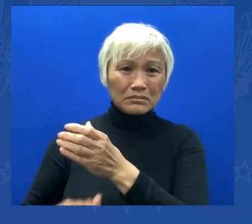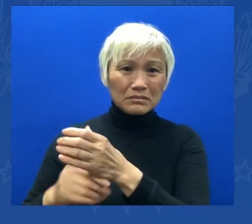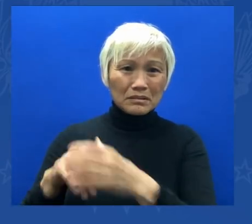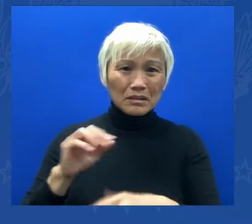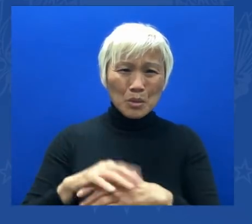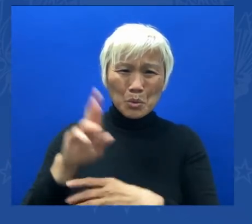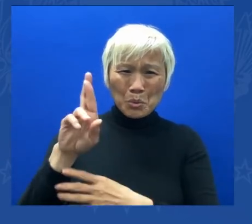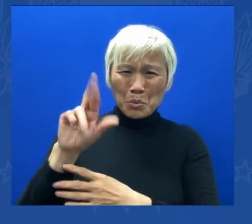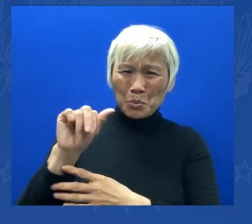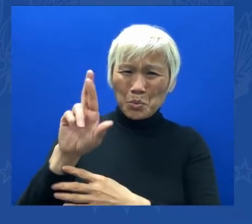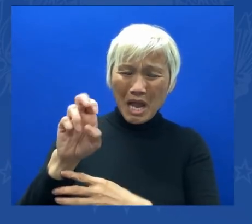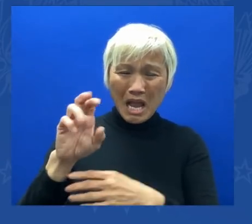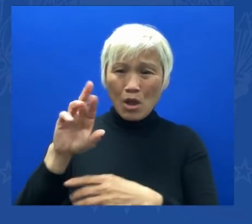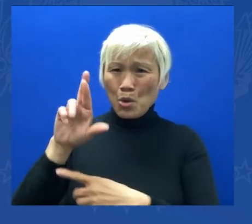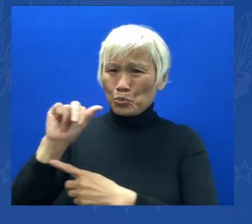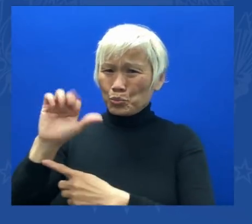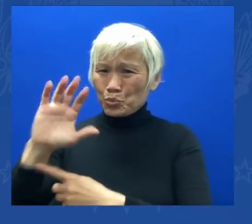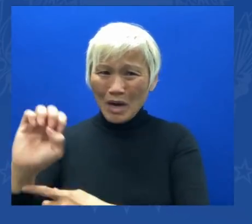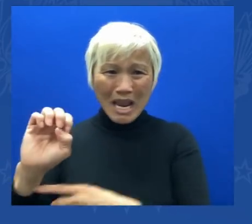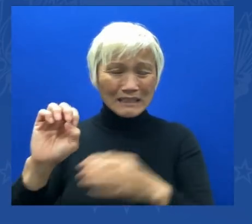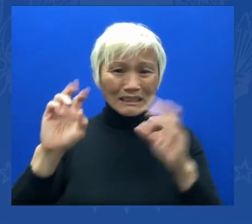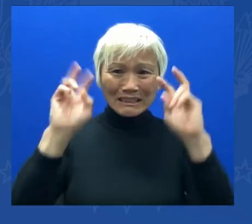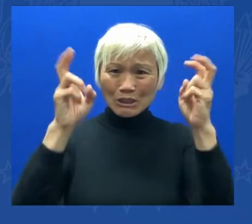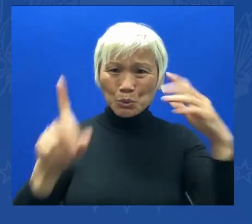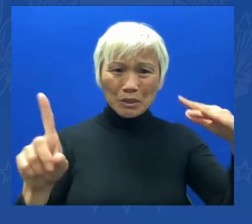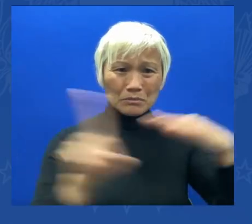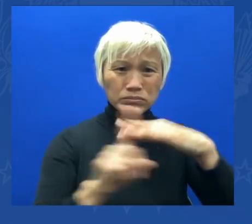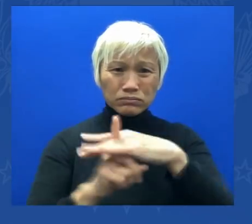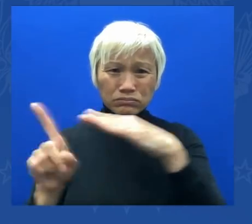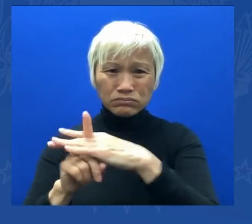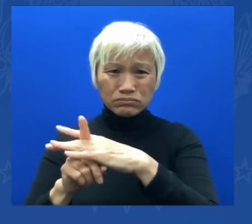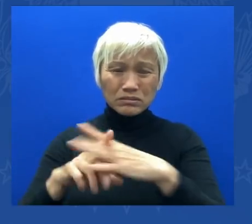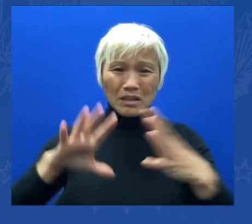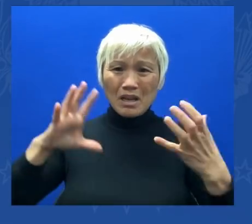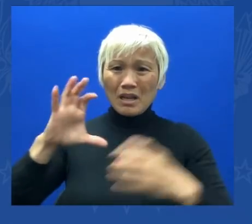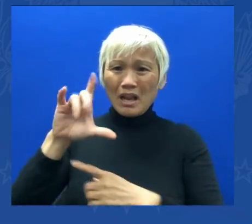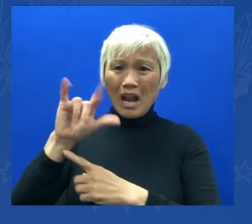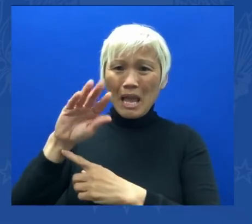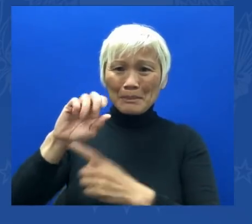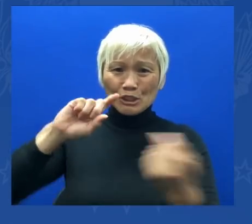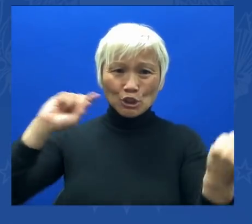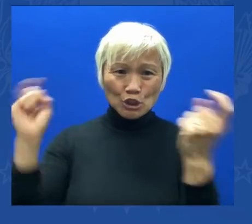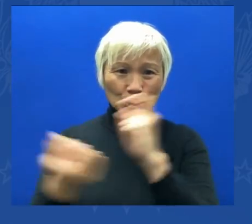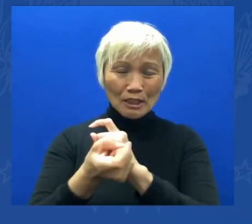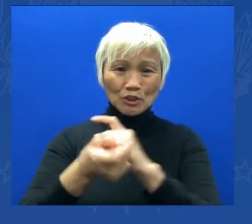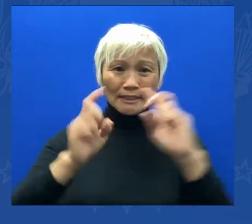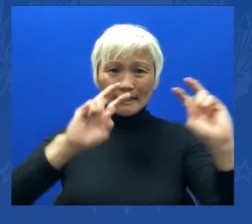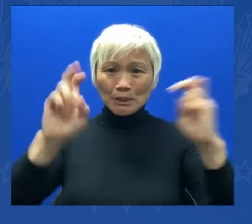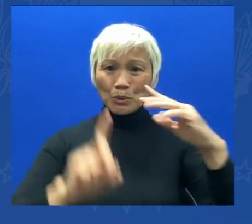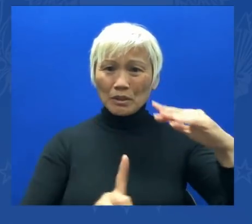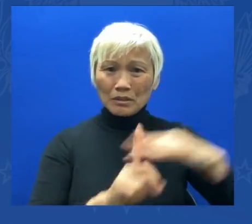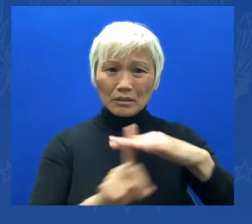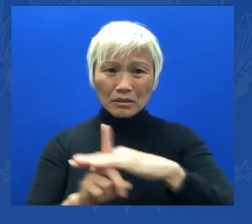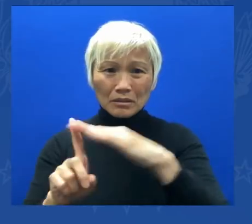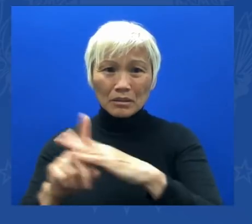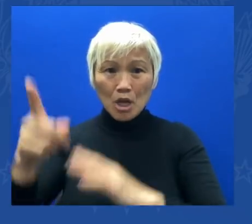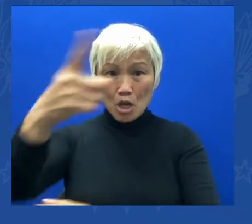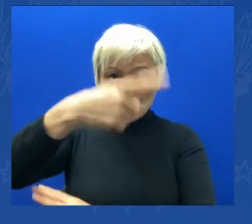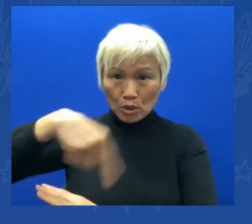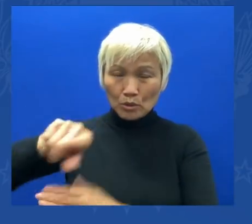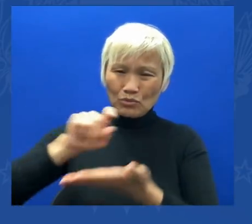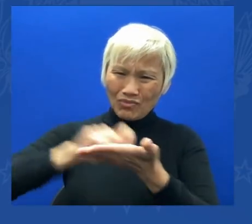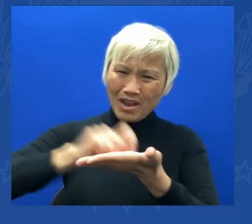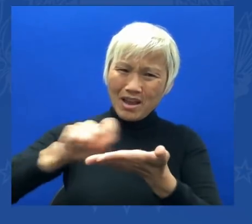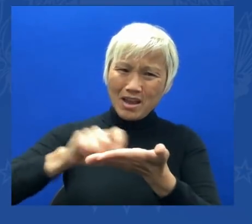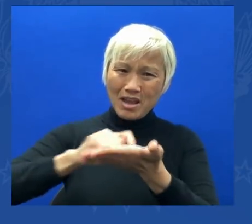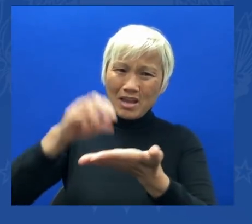is not the enemy of the people. Far from it. At your best, you're guardians of the truth. President